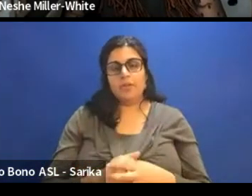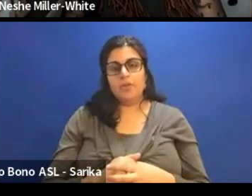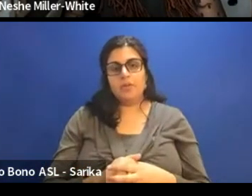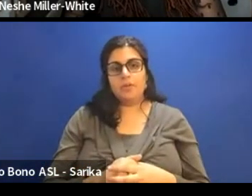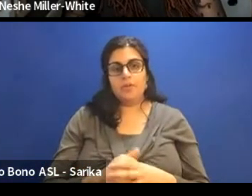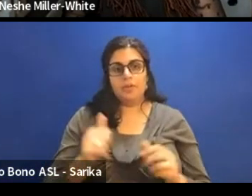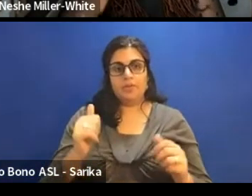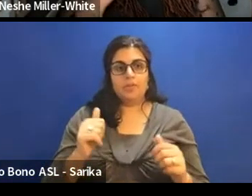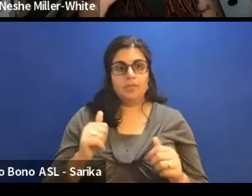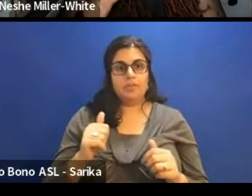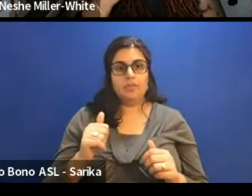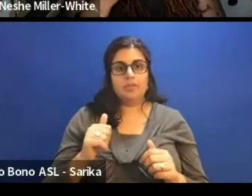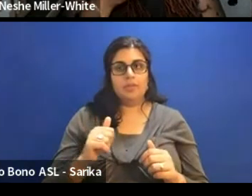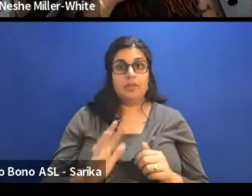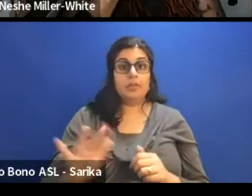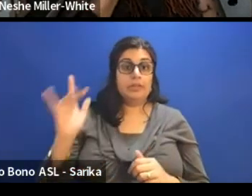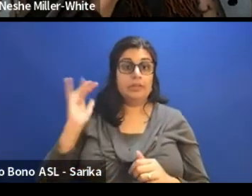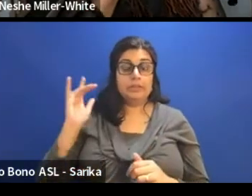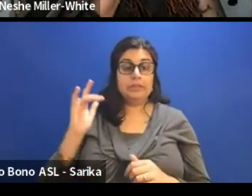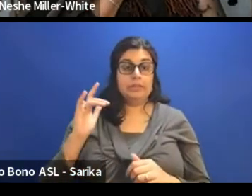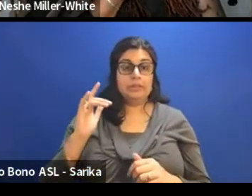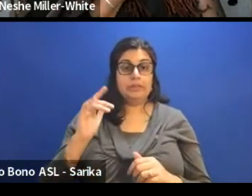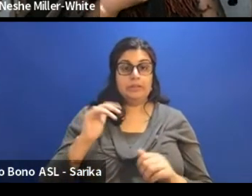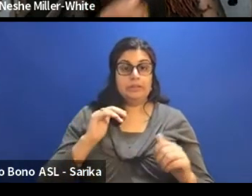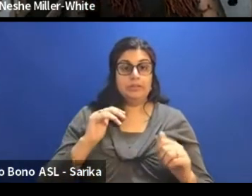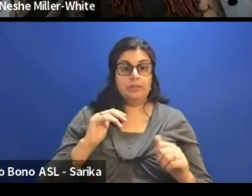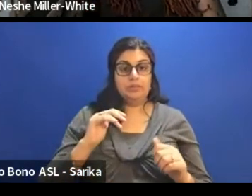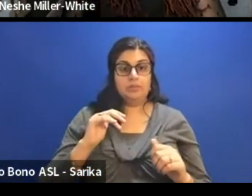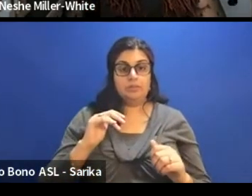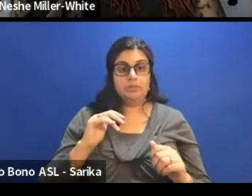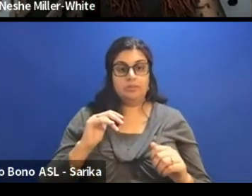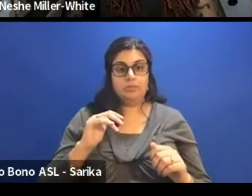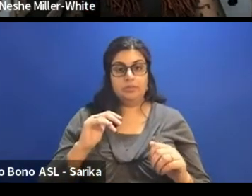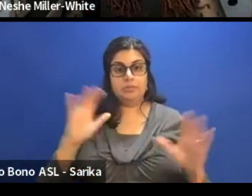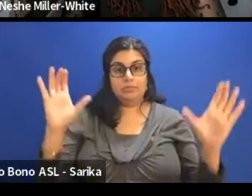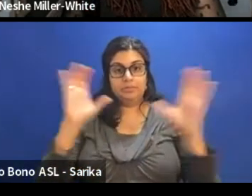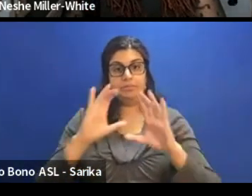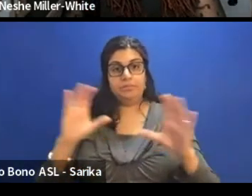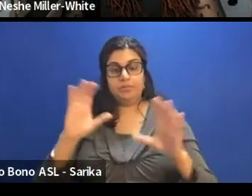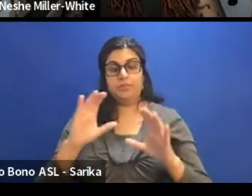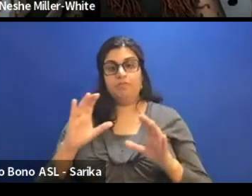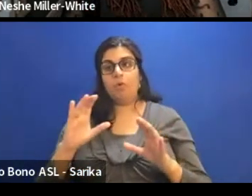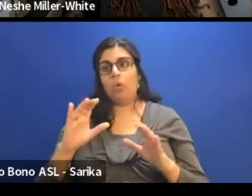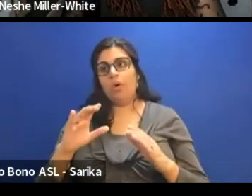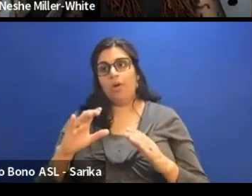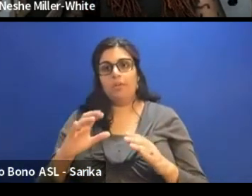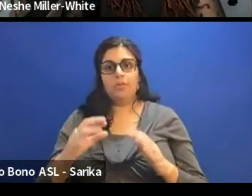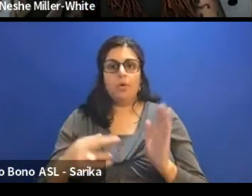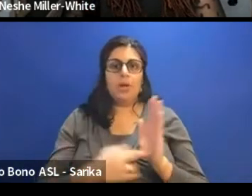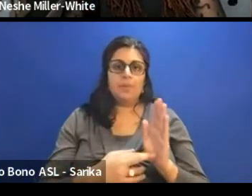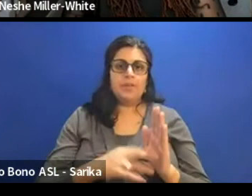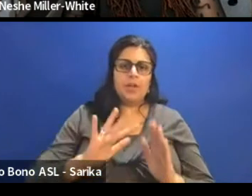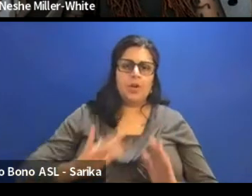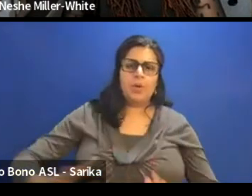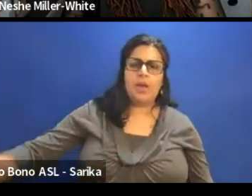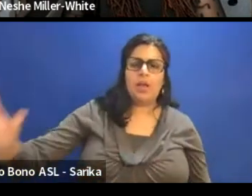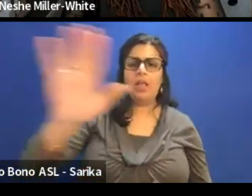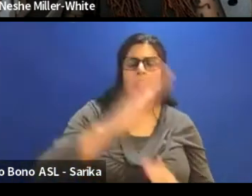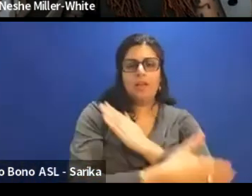at that time was looking and seeking for delegates around the country for